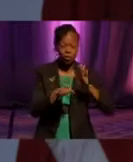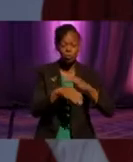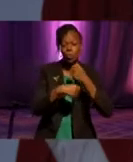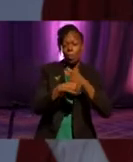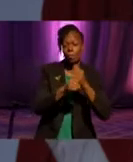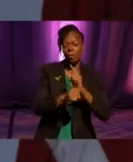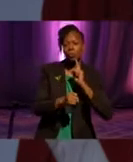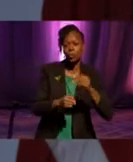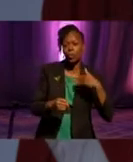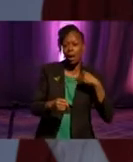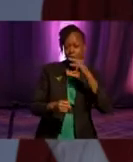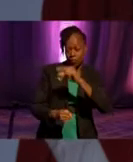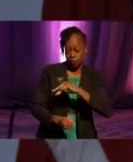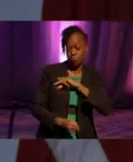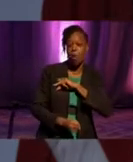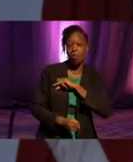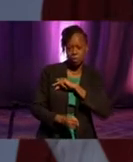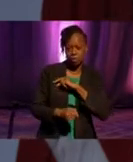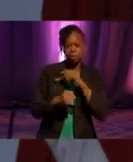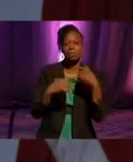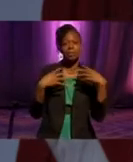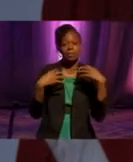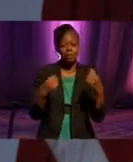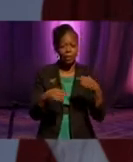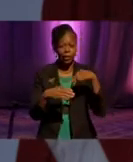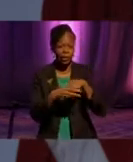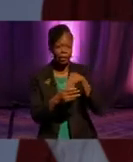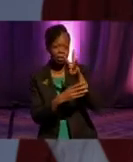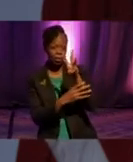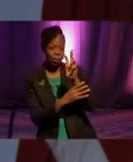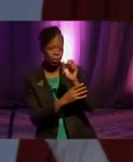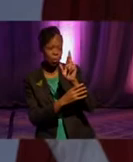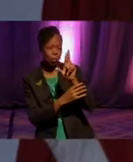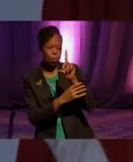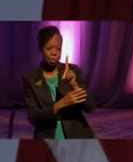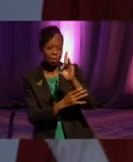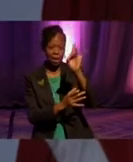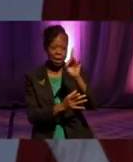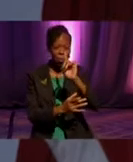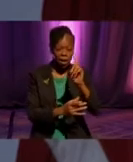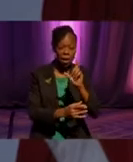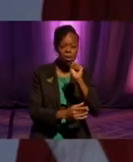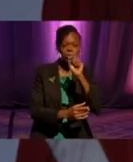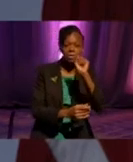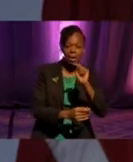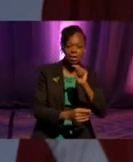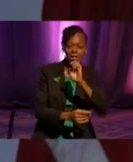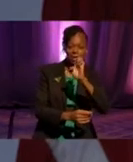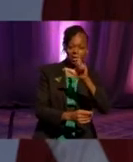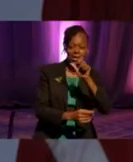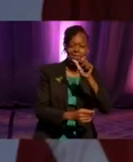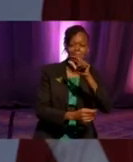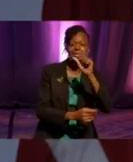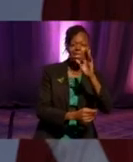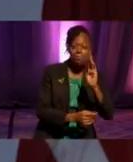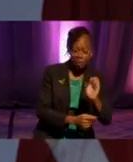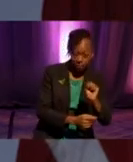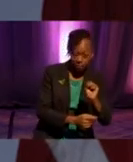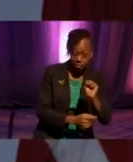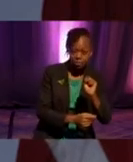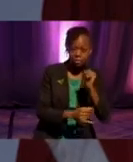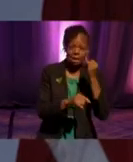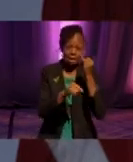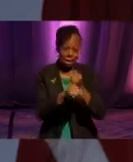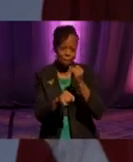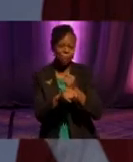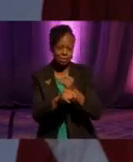sure we had quality care in Ward 8 at St. Elizabeth's Hospital, on the St. Elizabeth campus, I